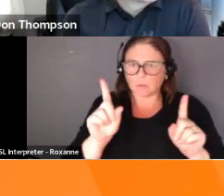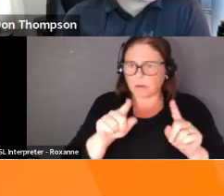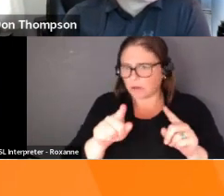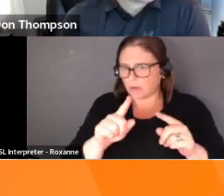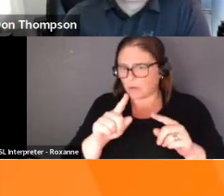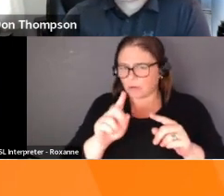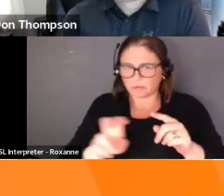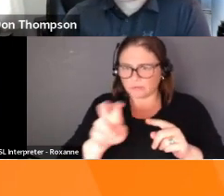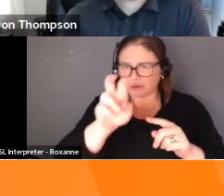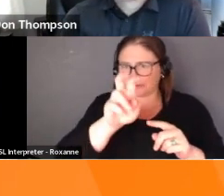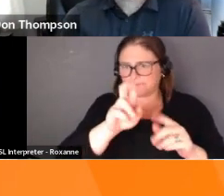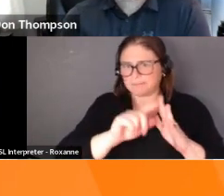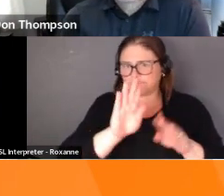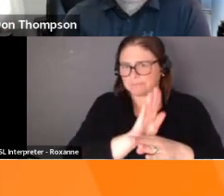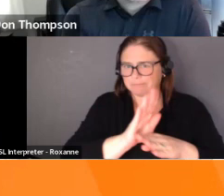Okay.